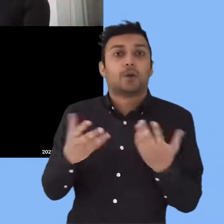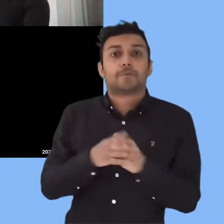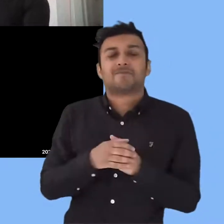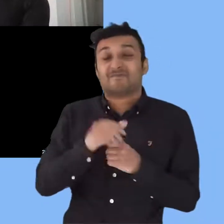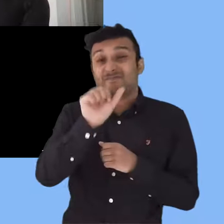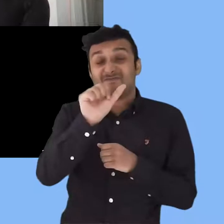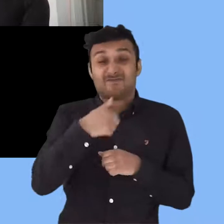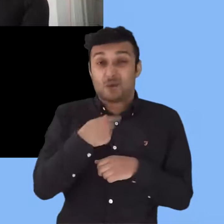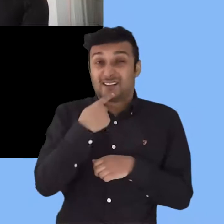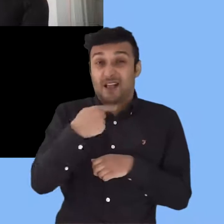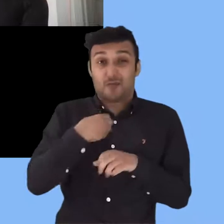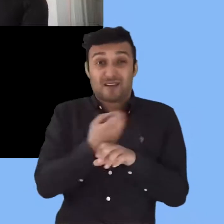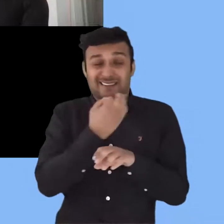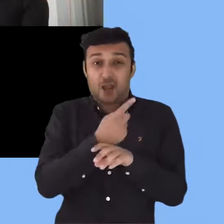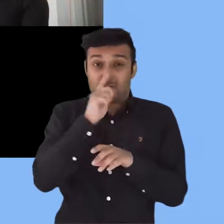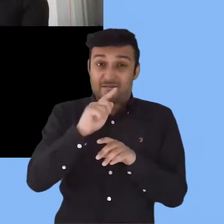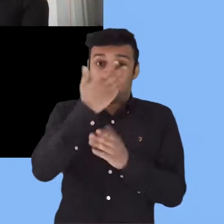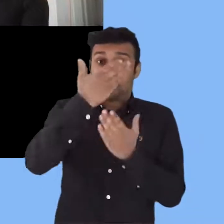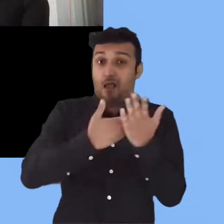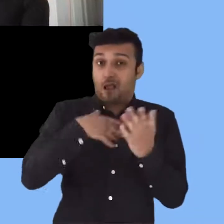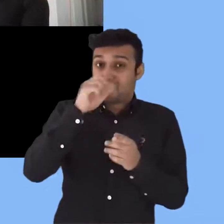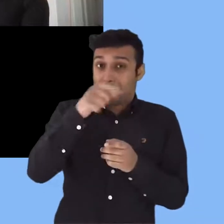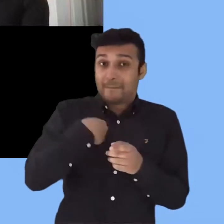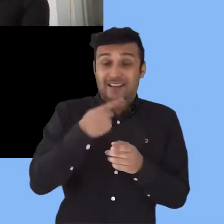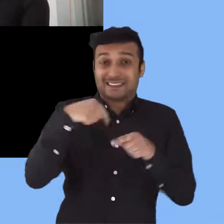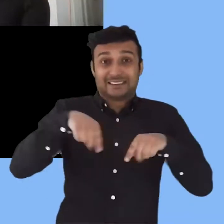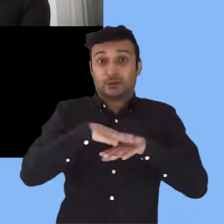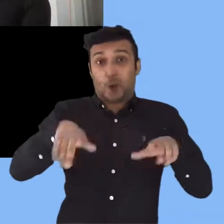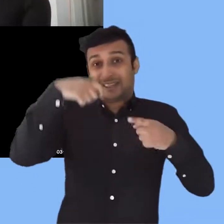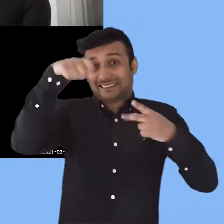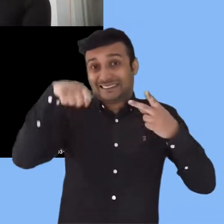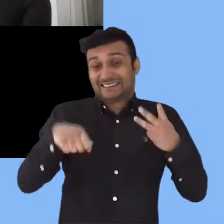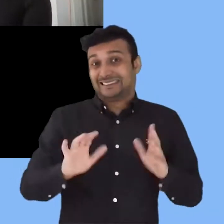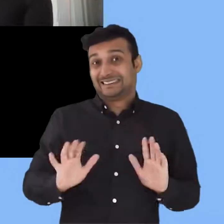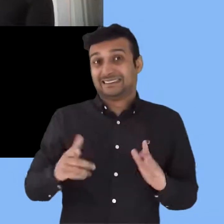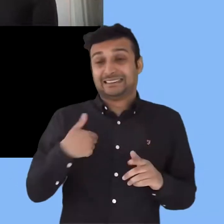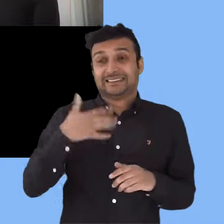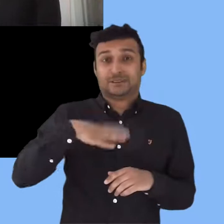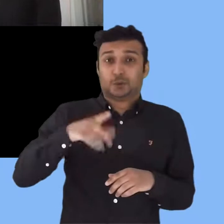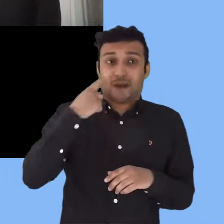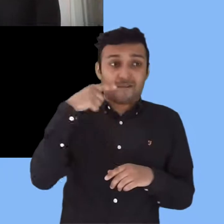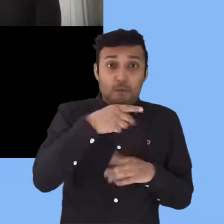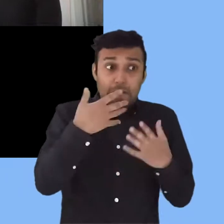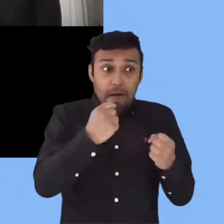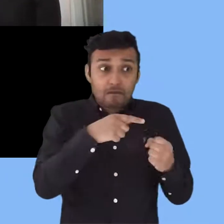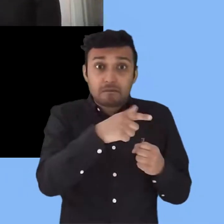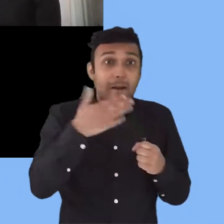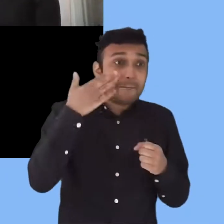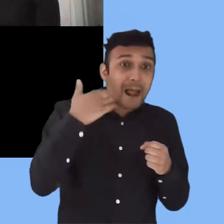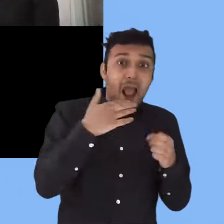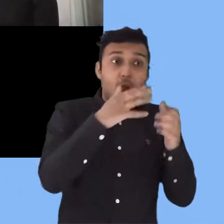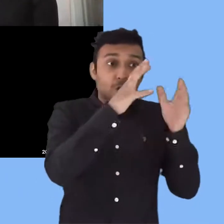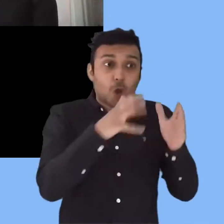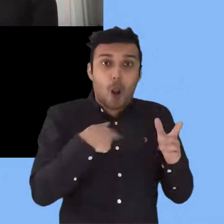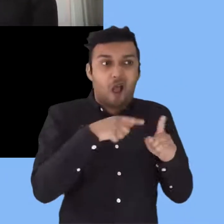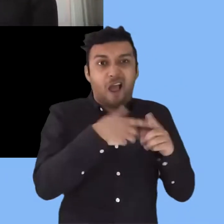need to get you to think about these things on a deeper level before we look at our resources and have we got enough Black books or Black dolls in the home corner. The